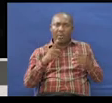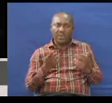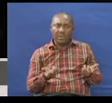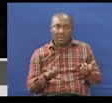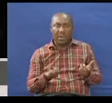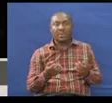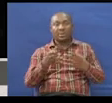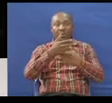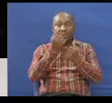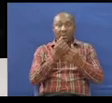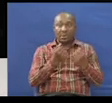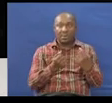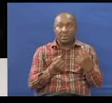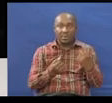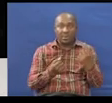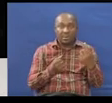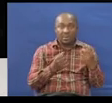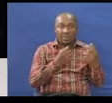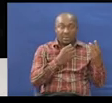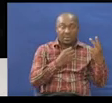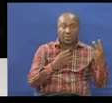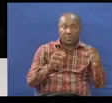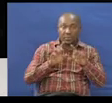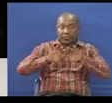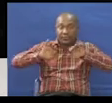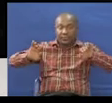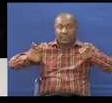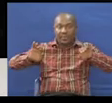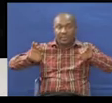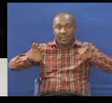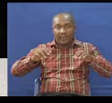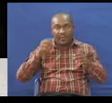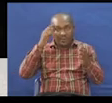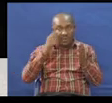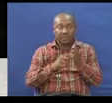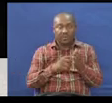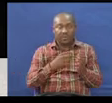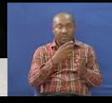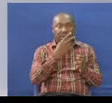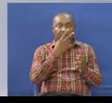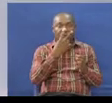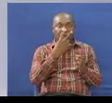out. Factorize 2. You group them. We have this and this. You have this and this. What is common between 10 and this